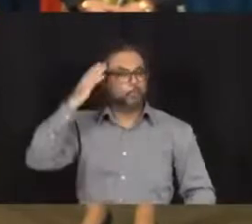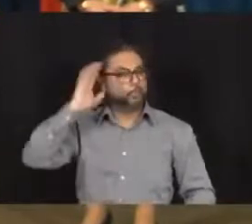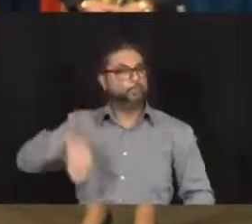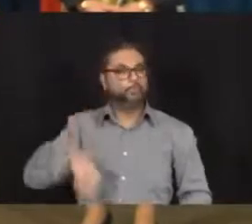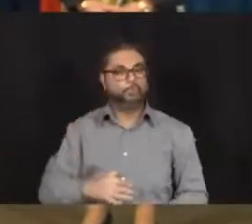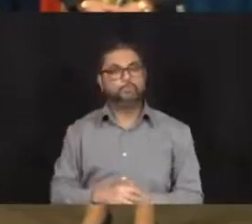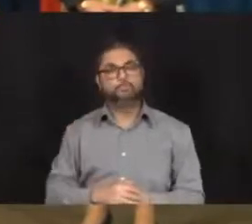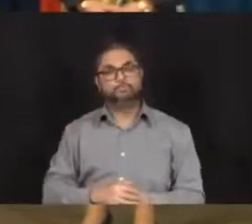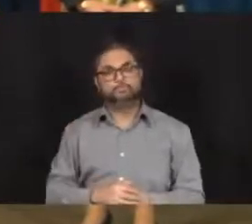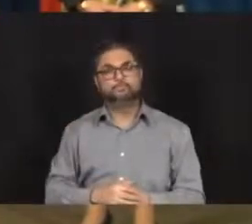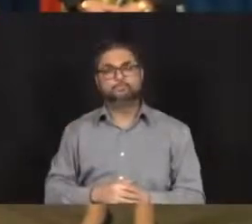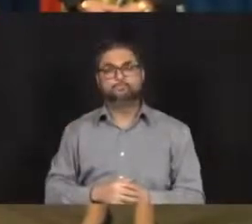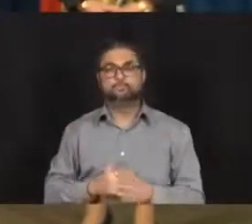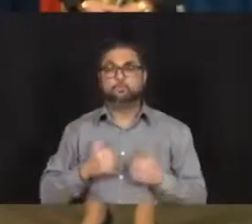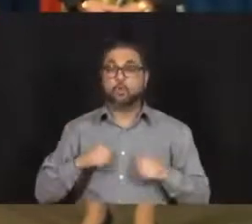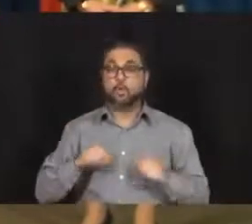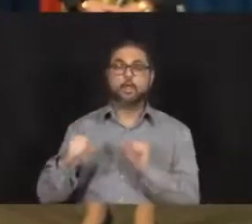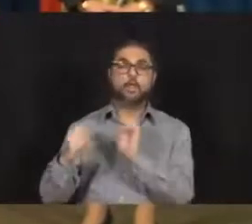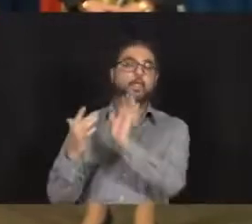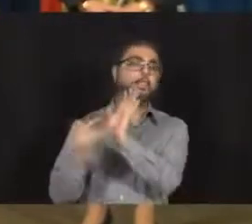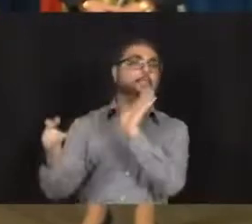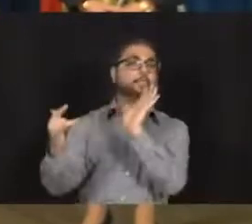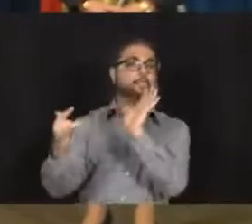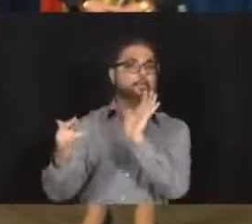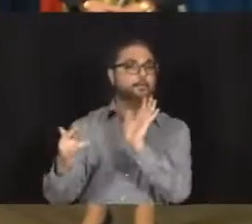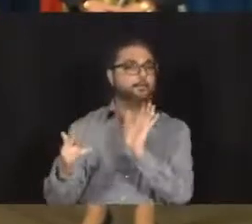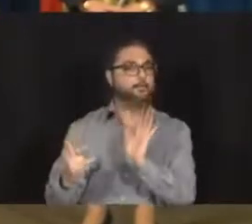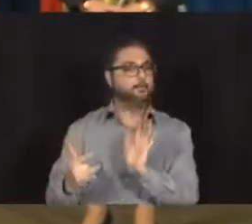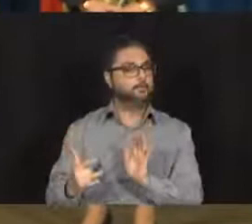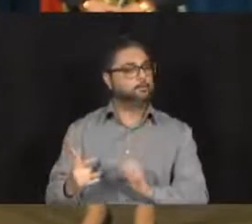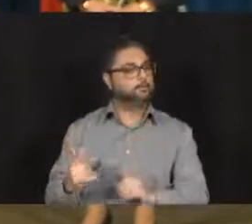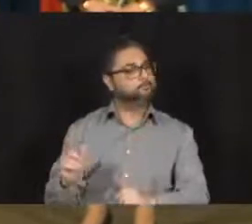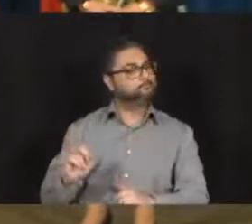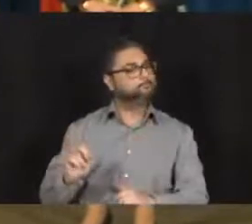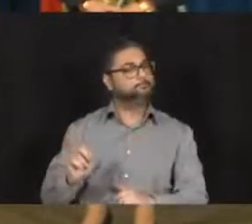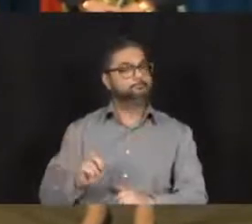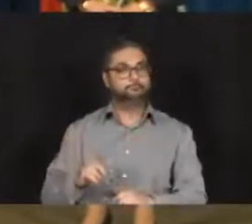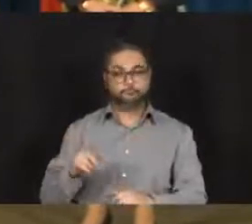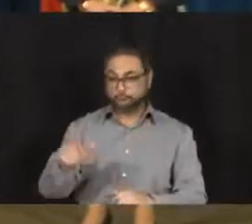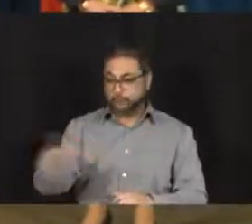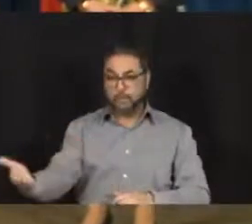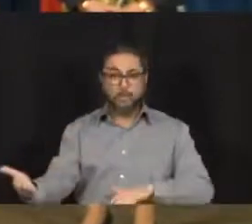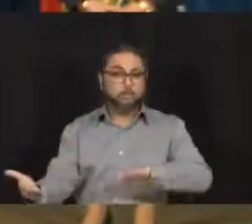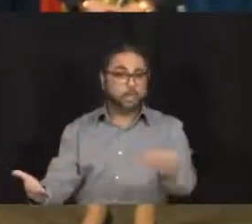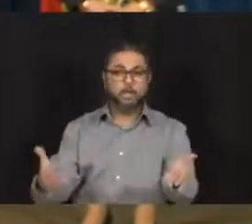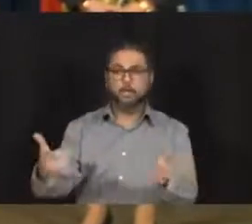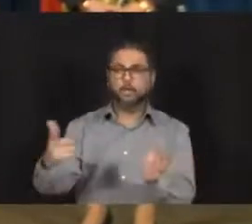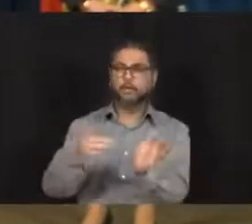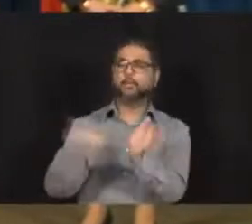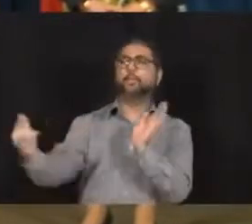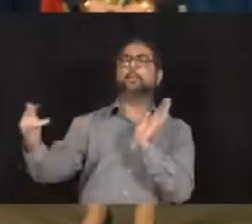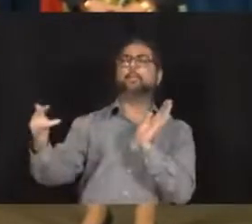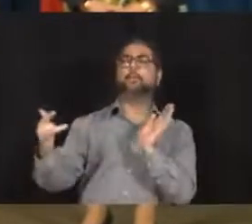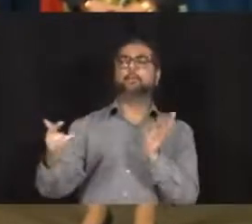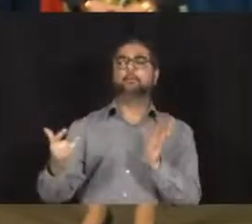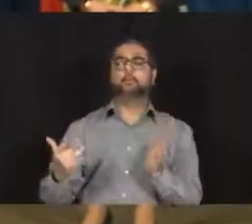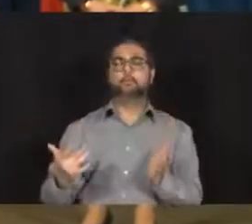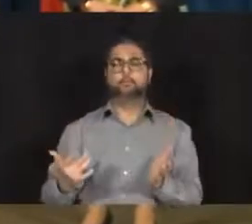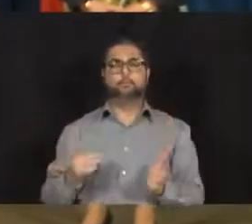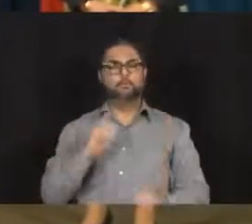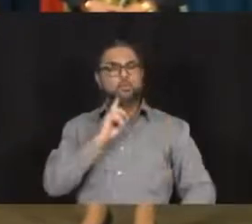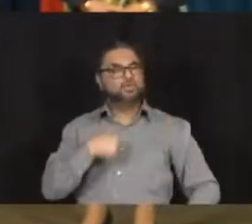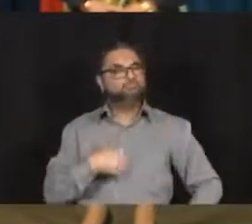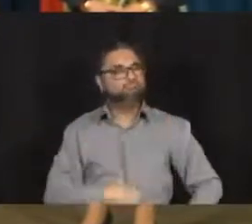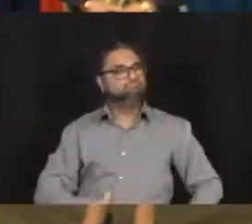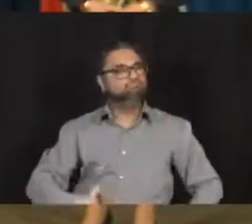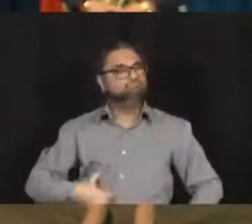a profit off the backs of people that are dying. They're disgusting. And if we ever catch them here in Ontario,